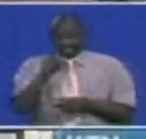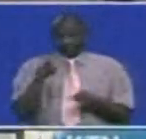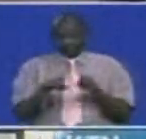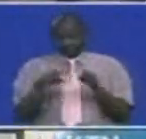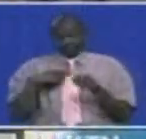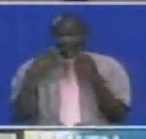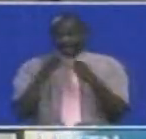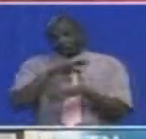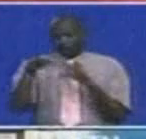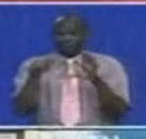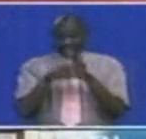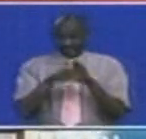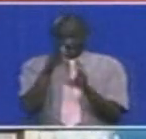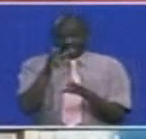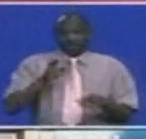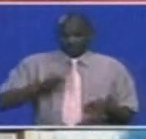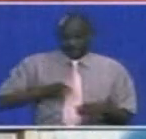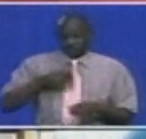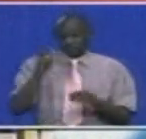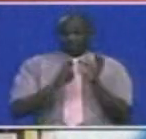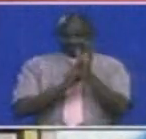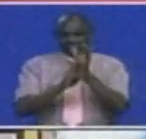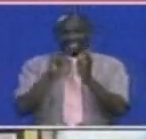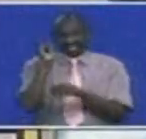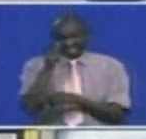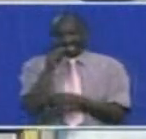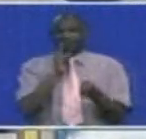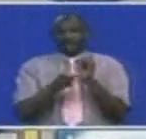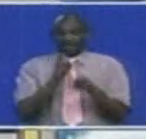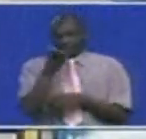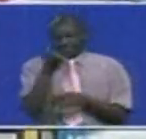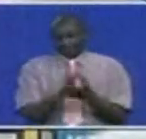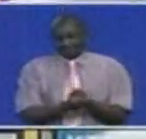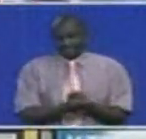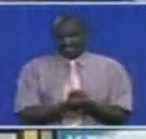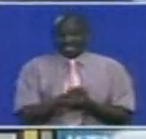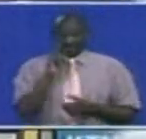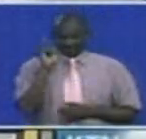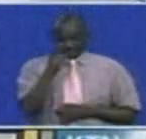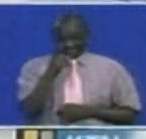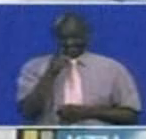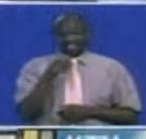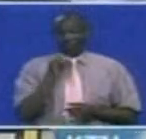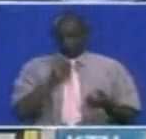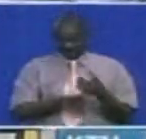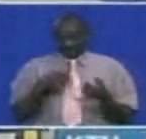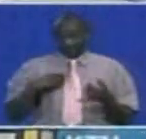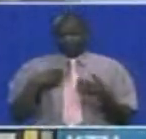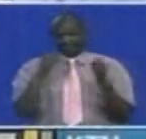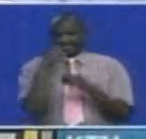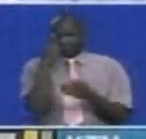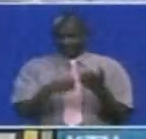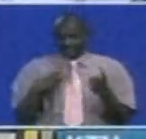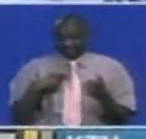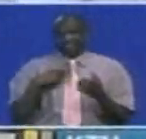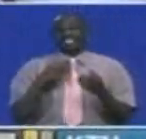all other participants and winners who represented the country in the marathon. The First Lady ran to promote her Beyond Zero campaign to raise